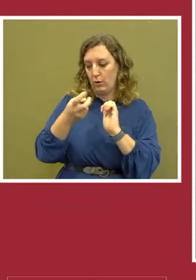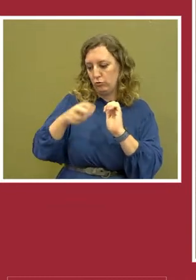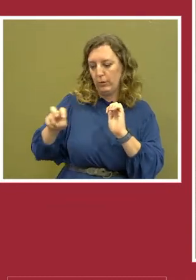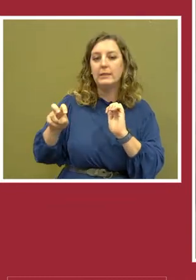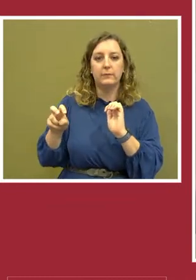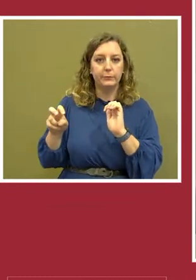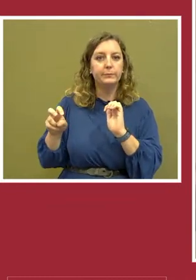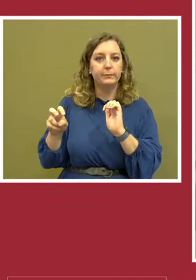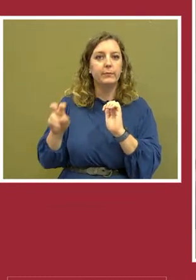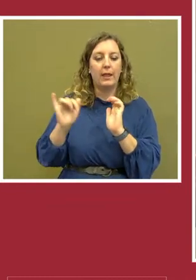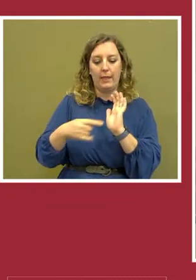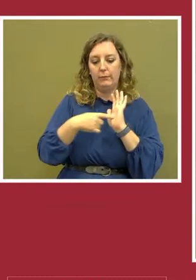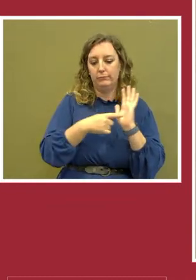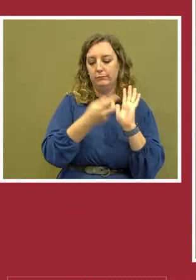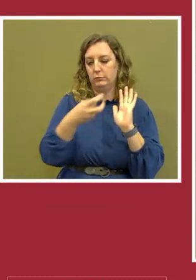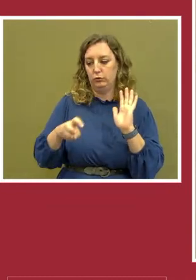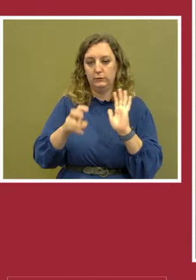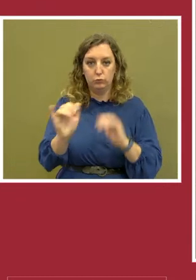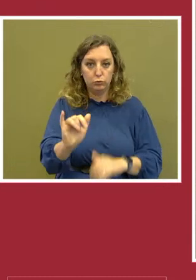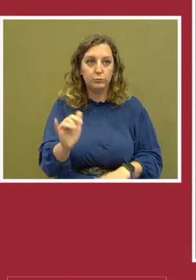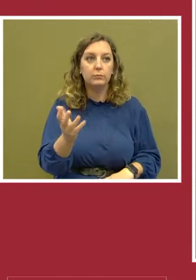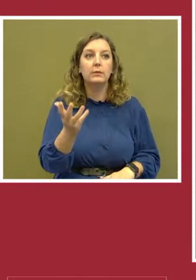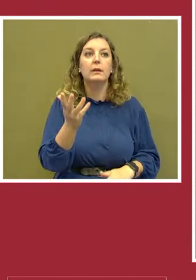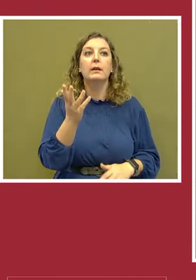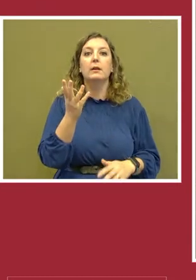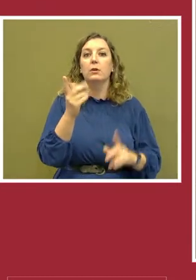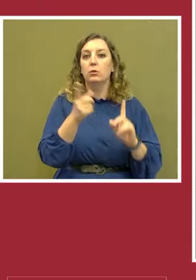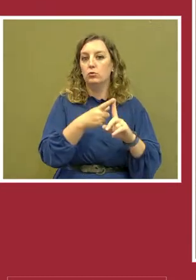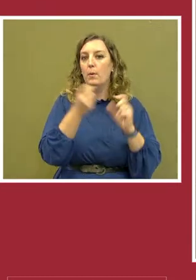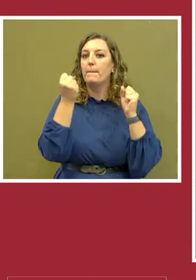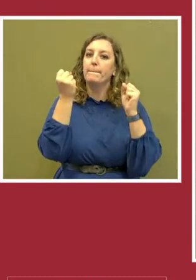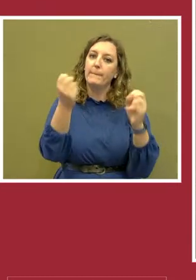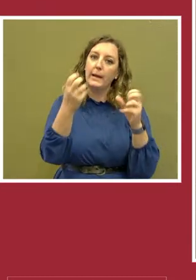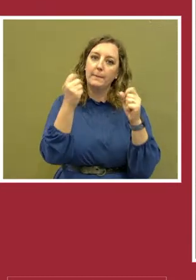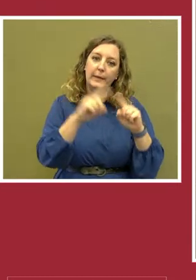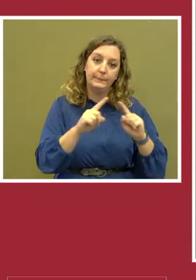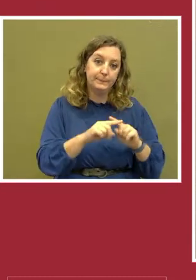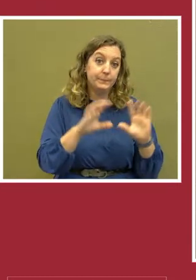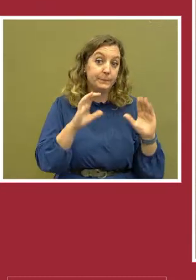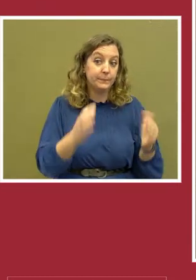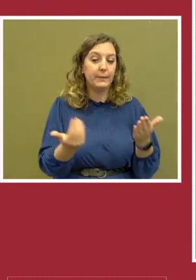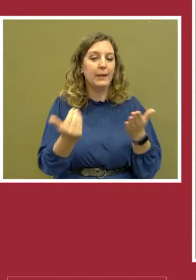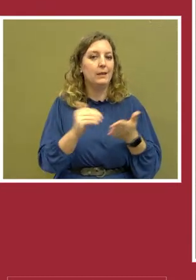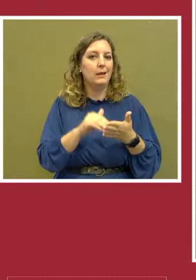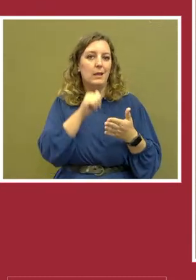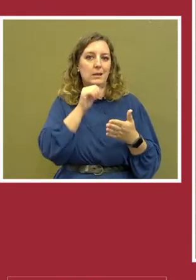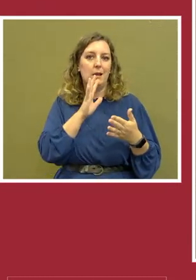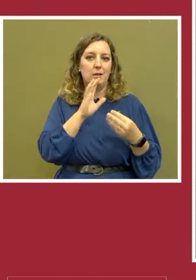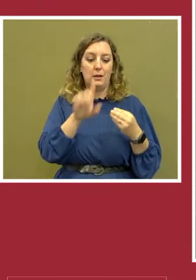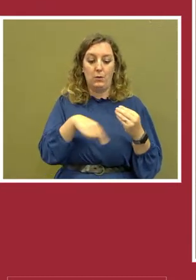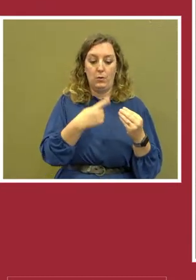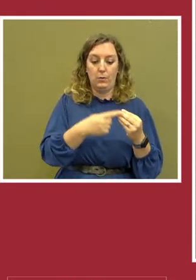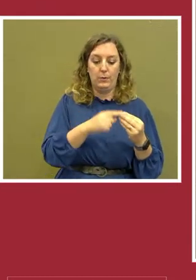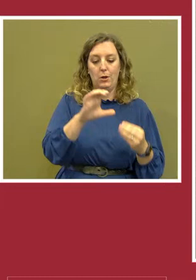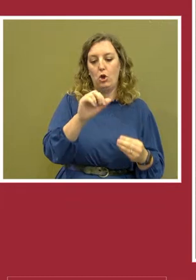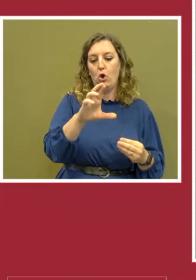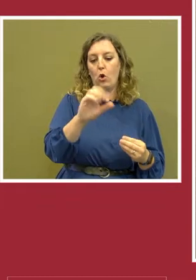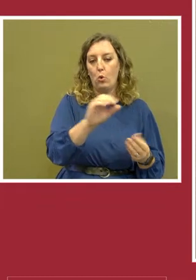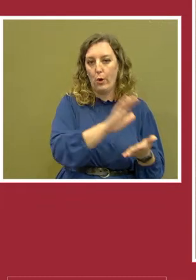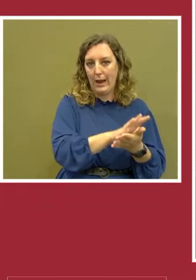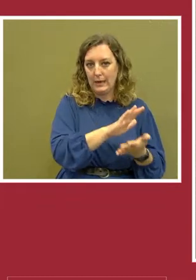transfer, this will transfer. And this extends into so many different courses that, again, we aren't talking about just the core